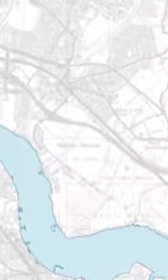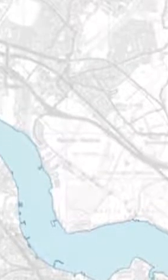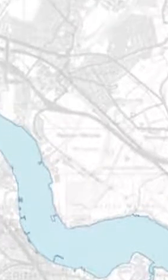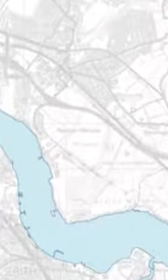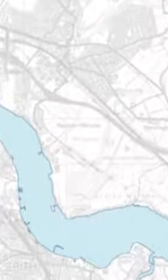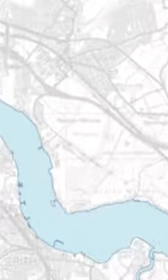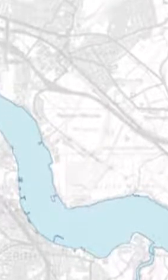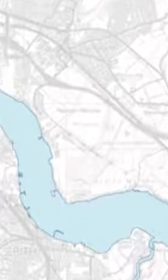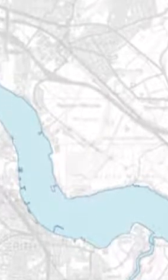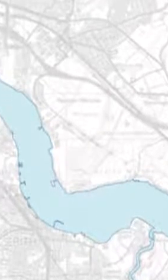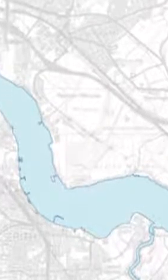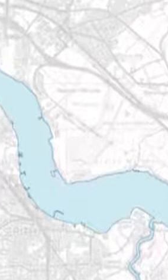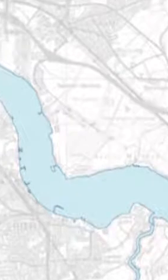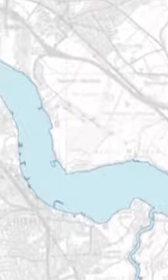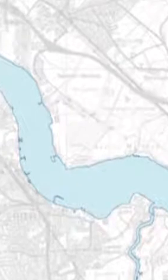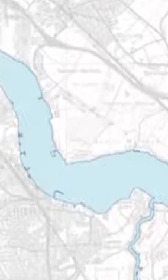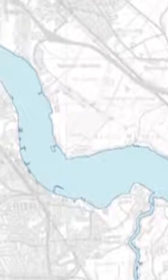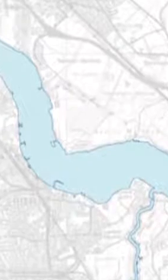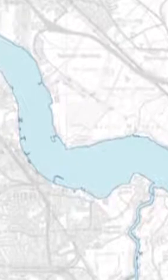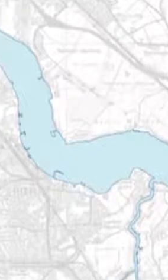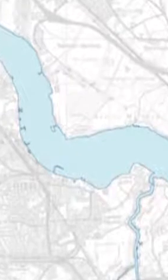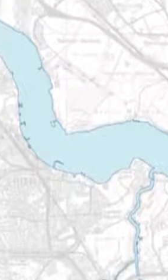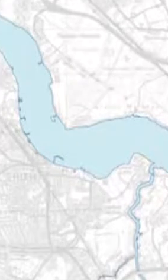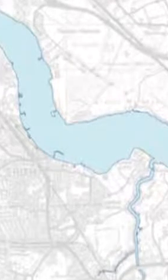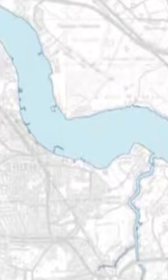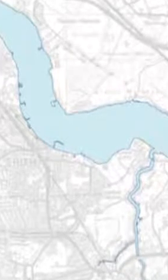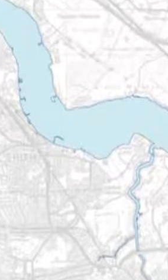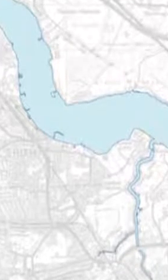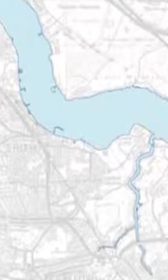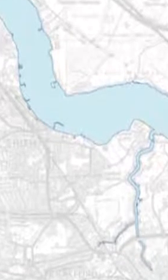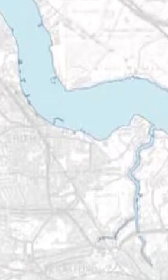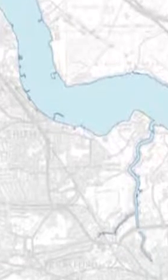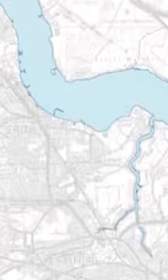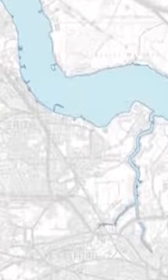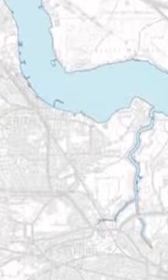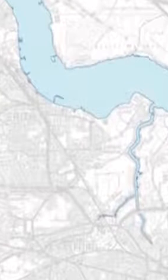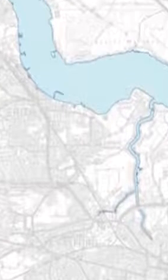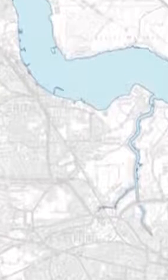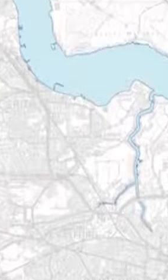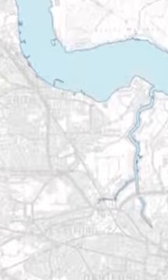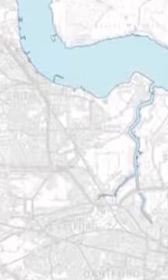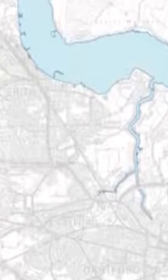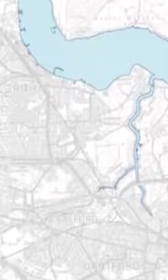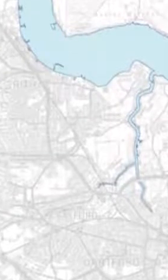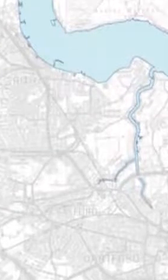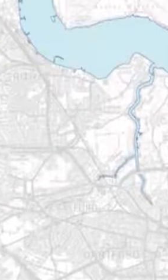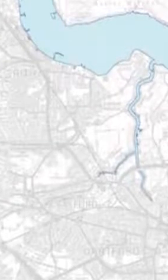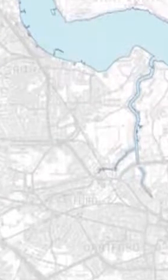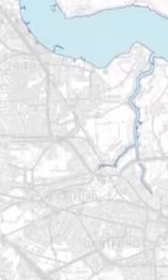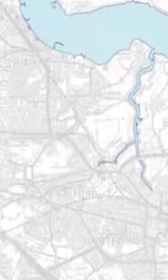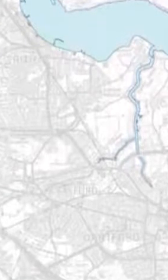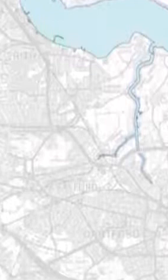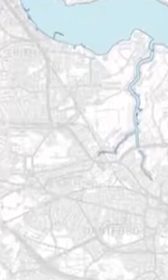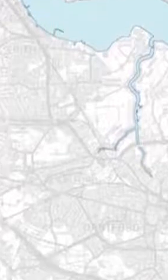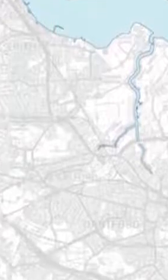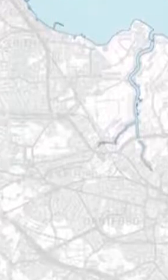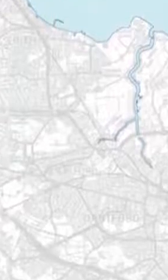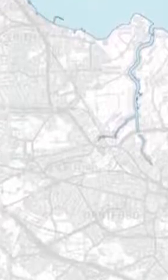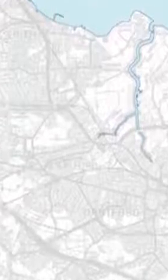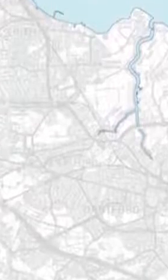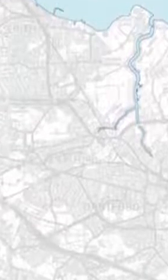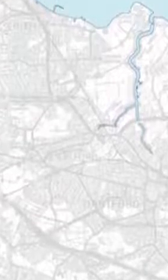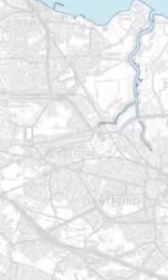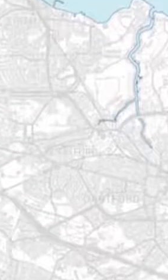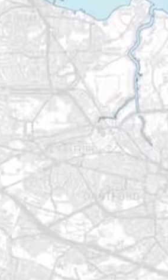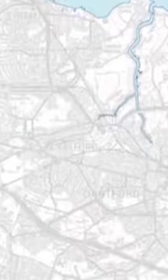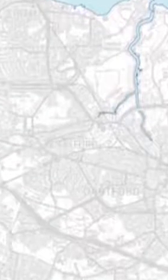could be used to reduce the sound of traffic for local communities. Further details on these proposed locations of noise barriers